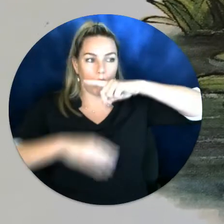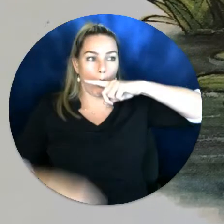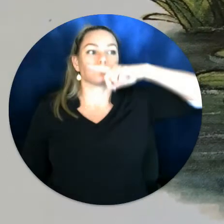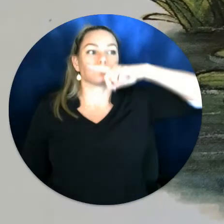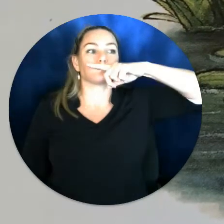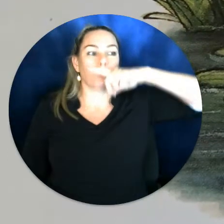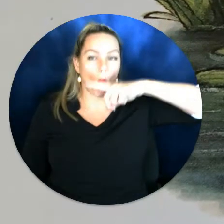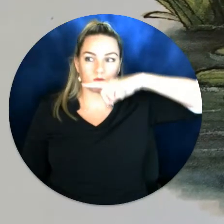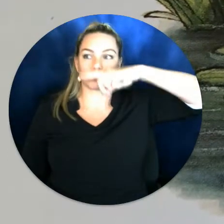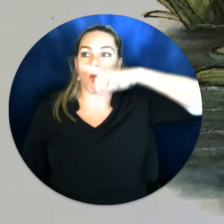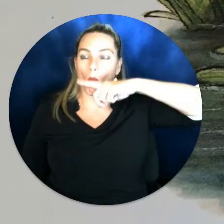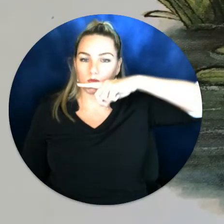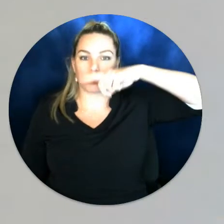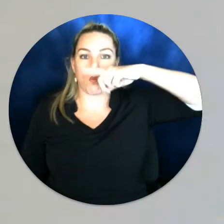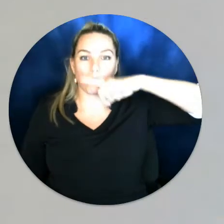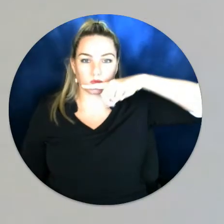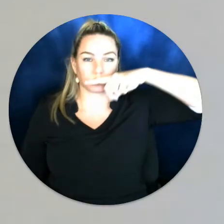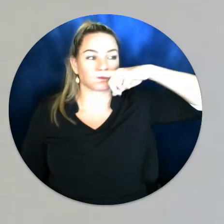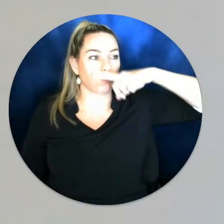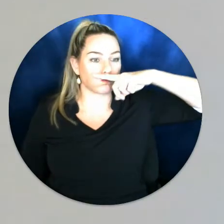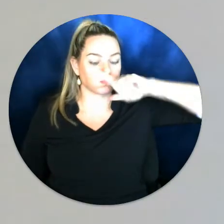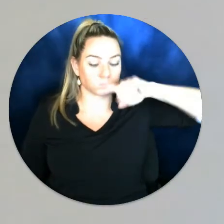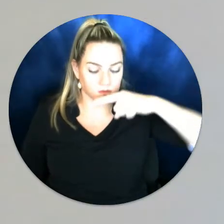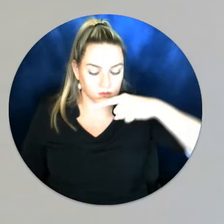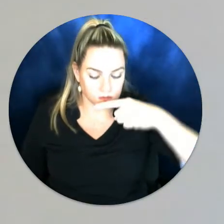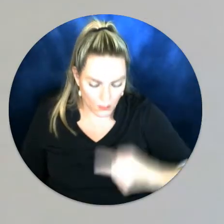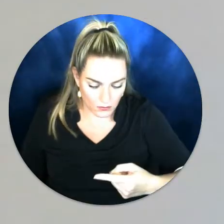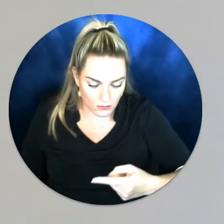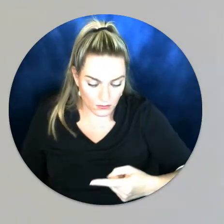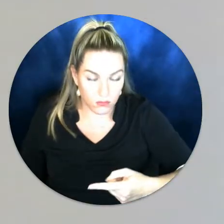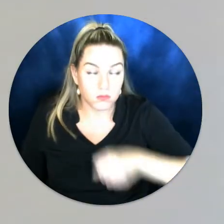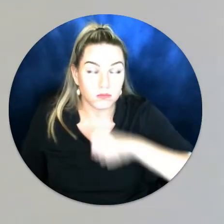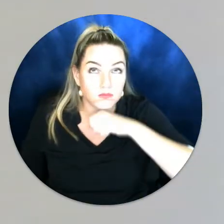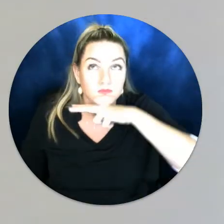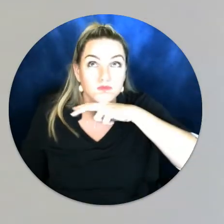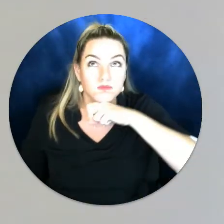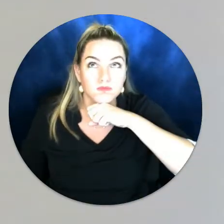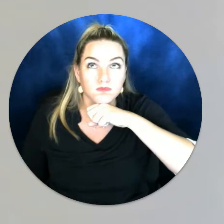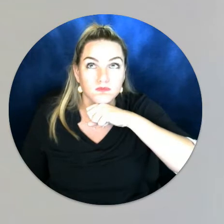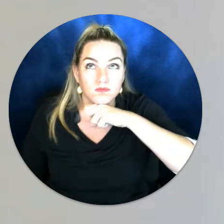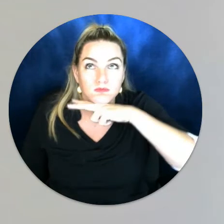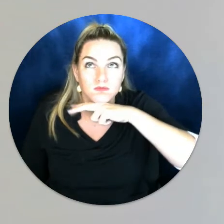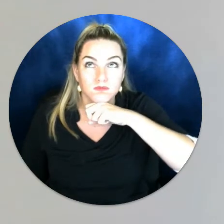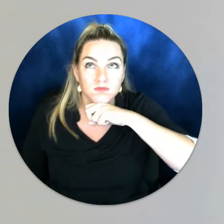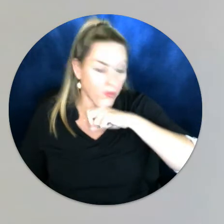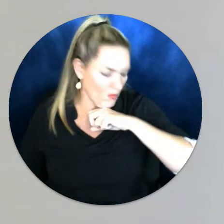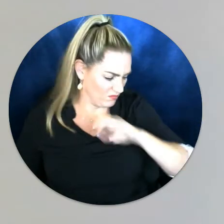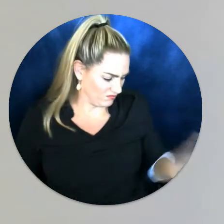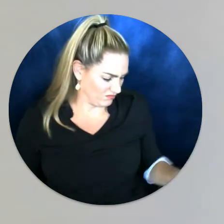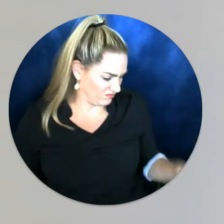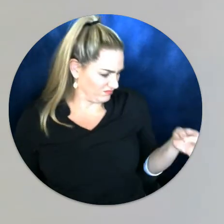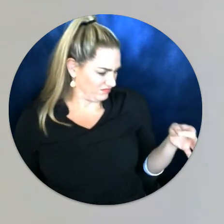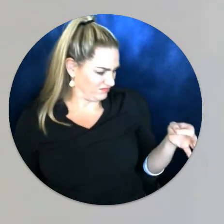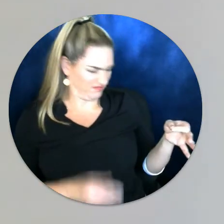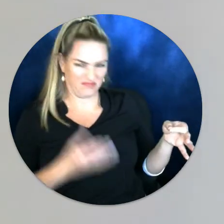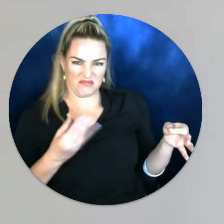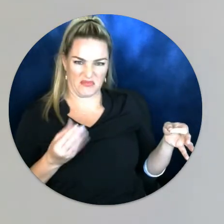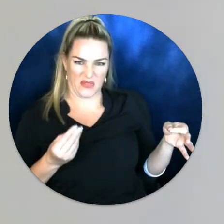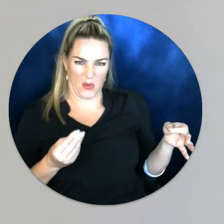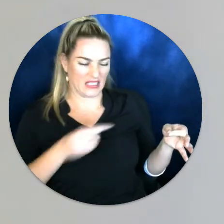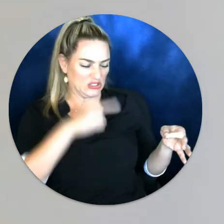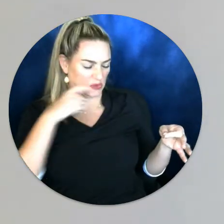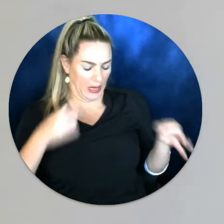dripping wet wand. He dropped it politely, then said with a croak, as the witch tried the wand